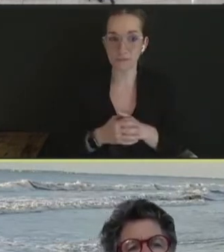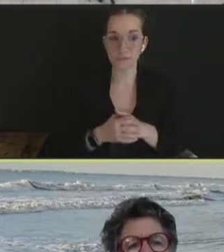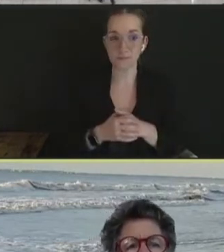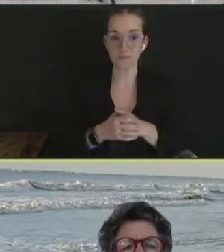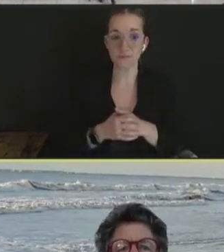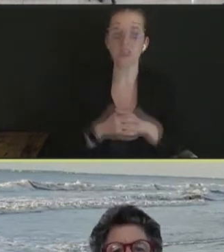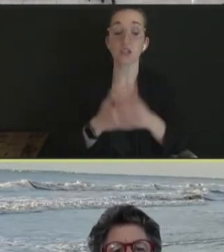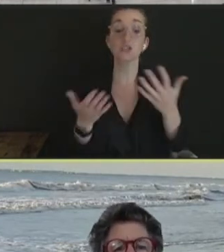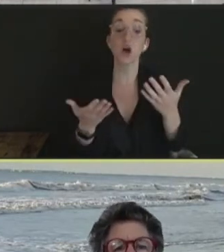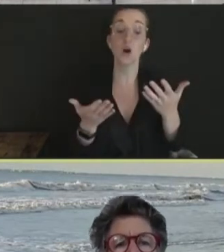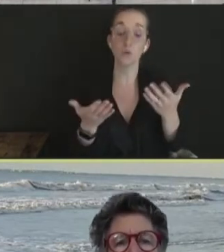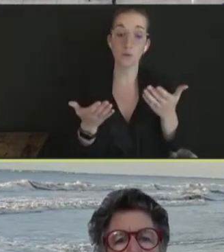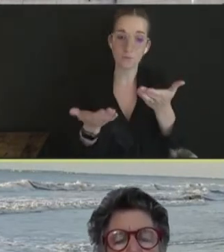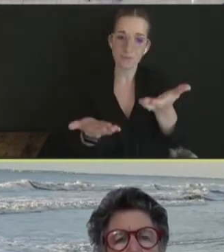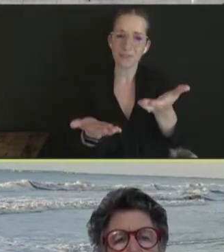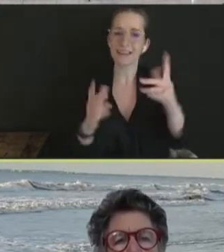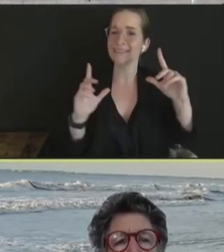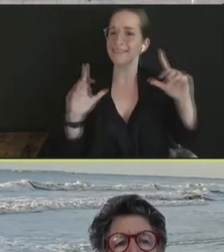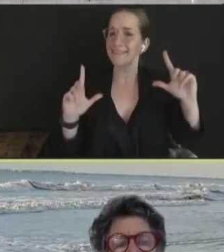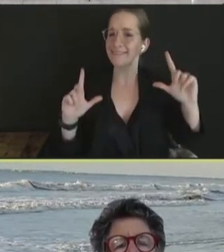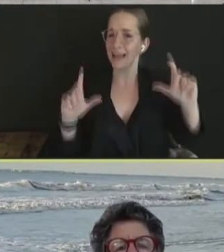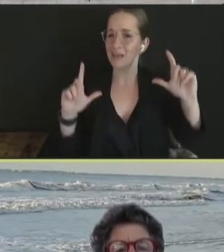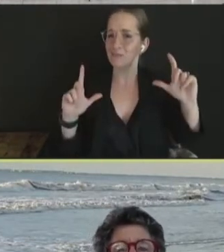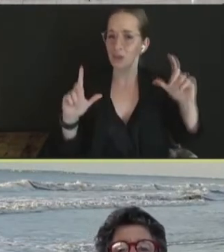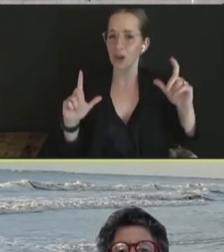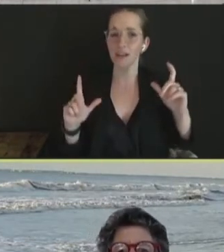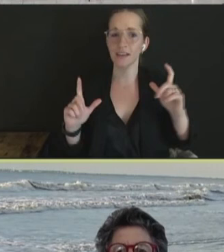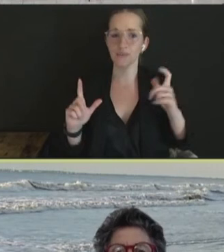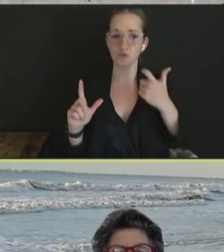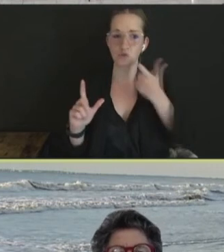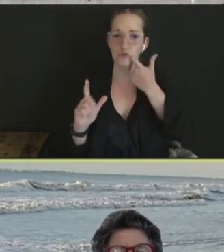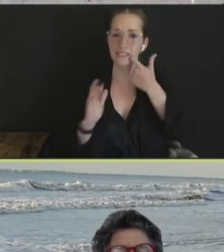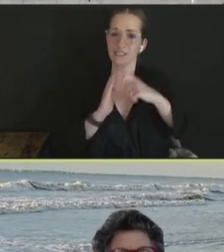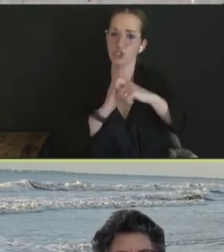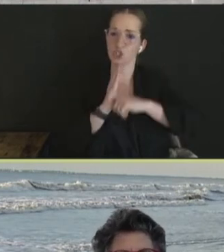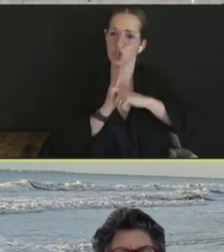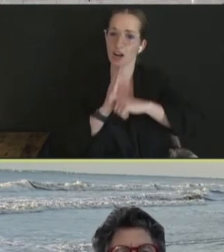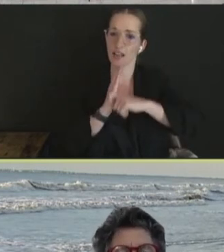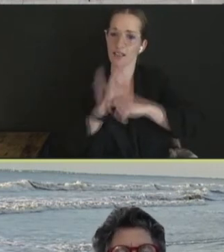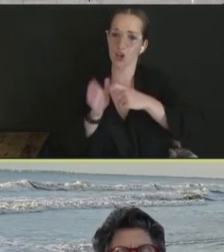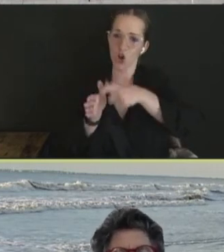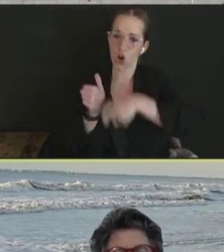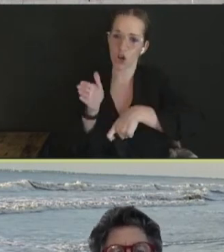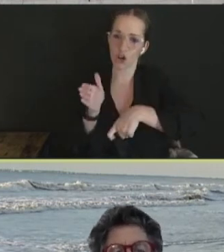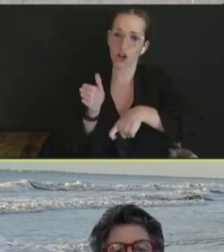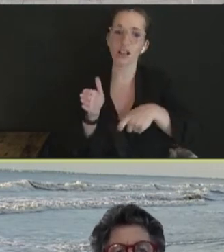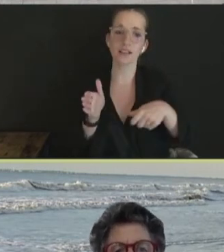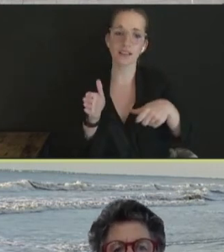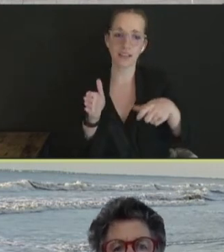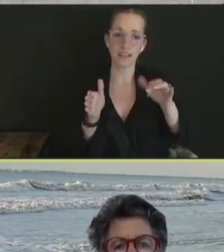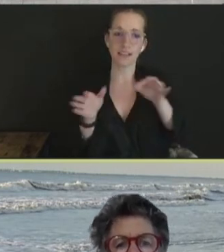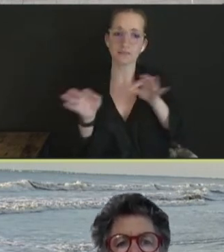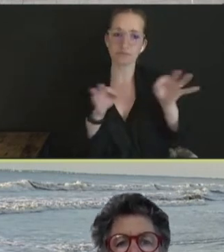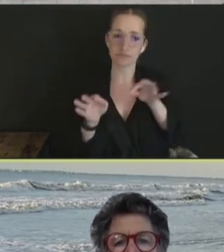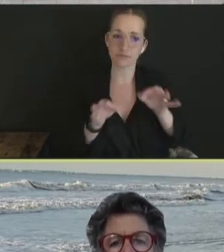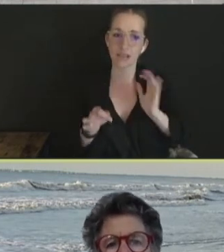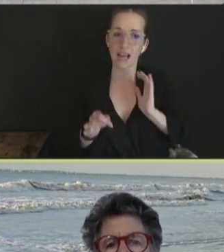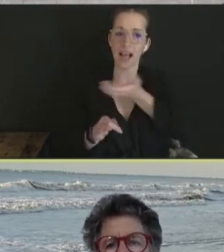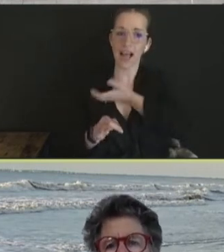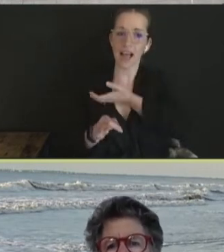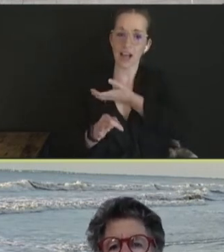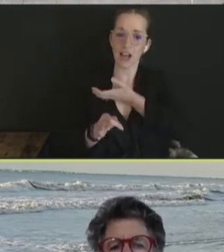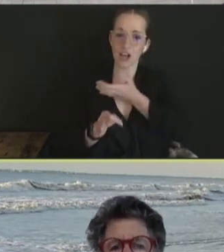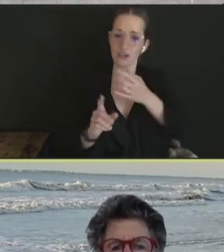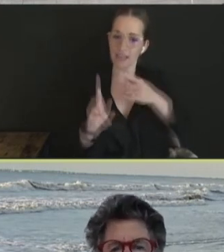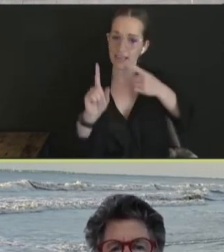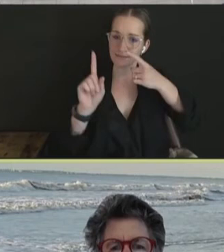So this is just a snapshot of a recent New England Journal piece outlining our ambition to deliver